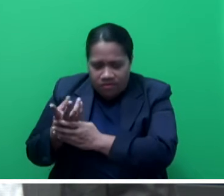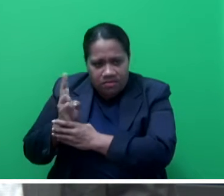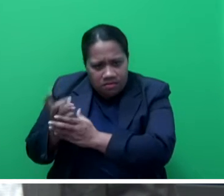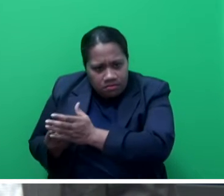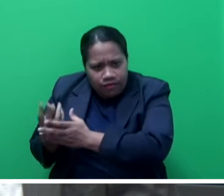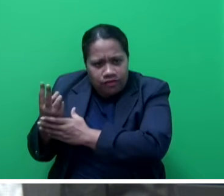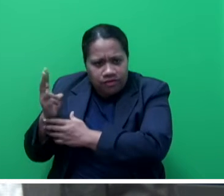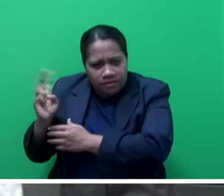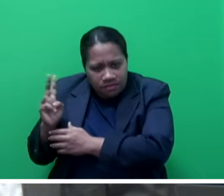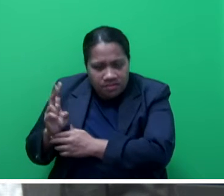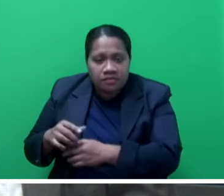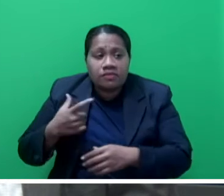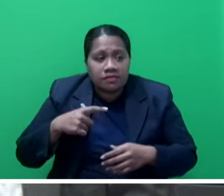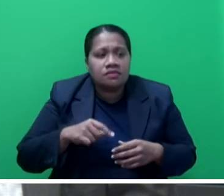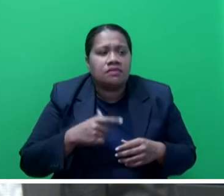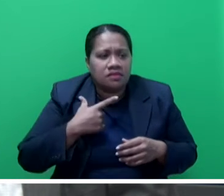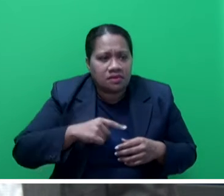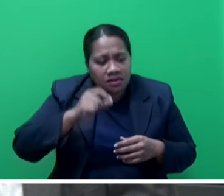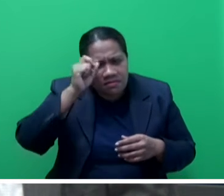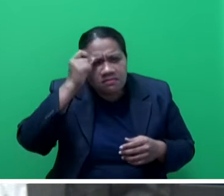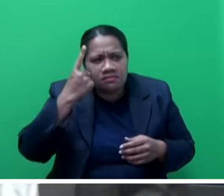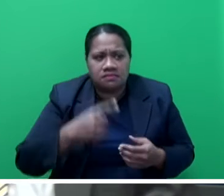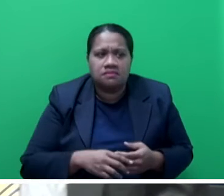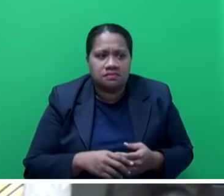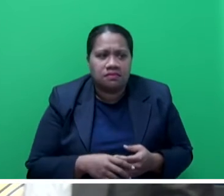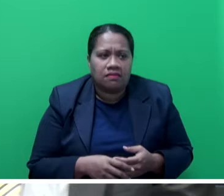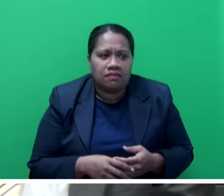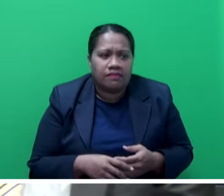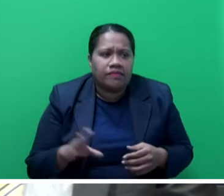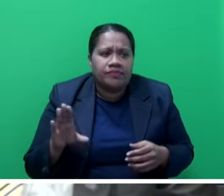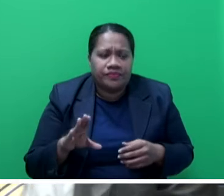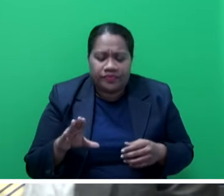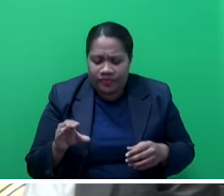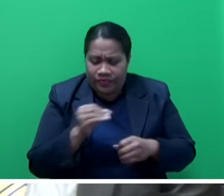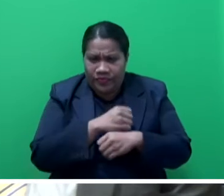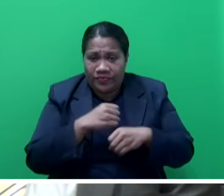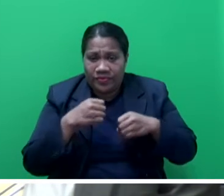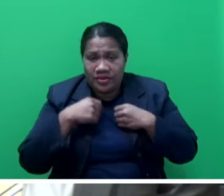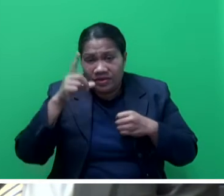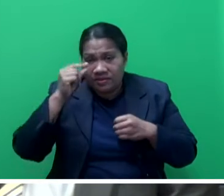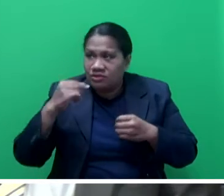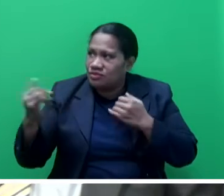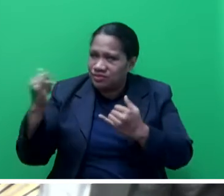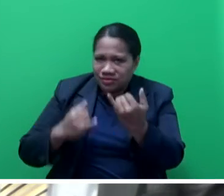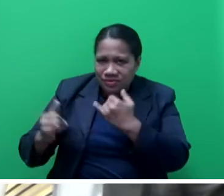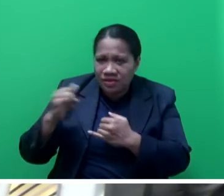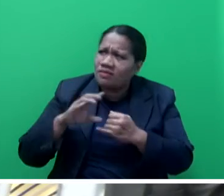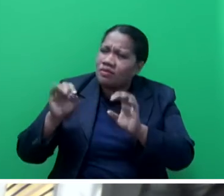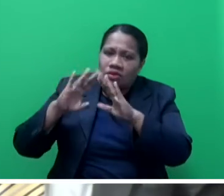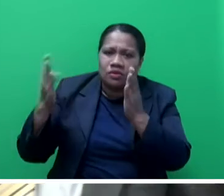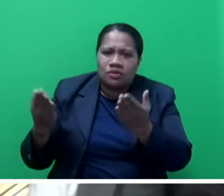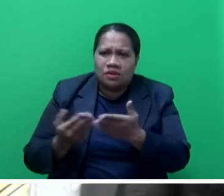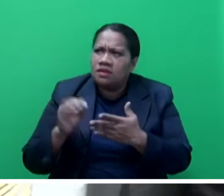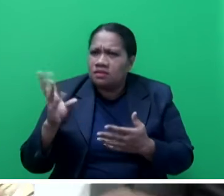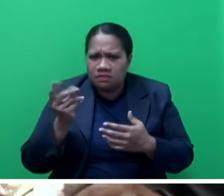have, obviously, as you understand, we are repatriating our fellow Fijians from all over the world. There are concerns with some of